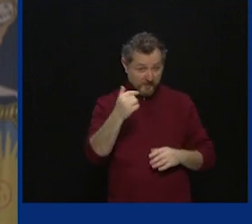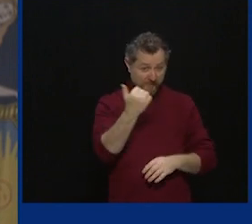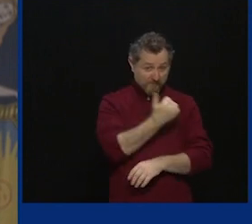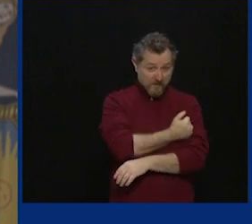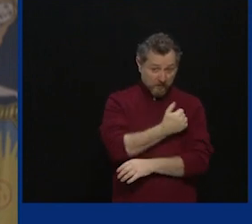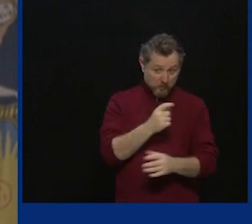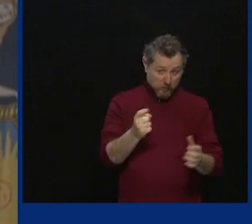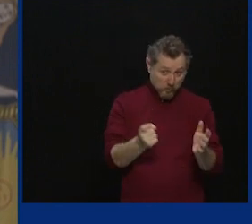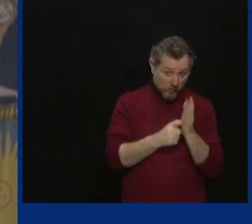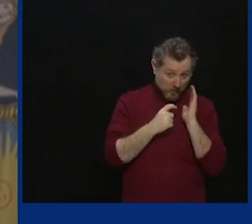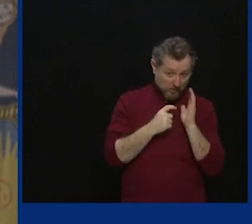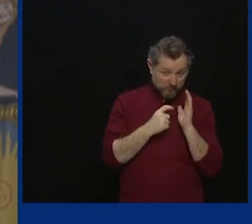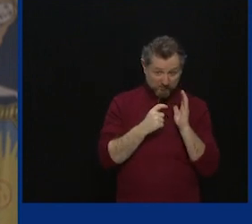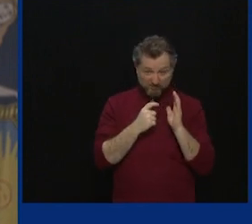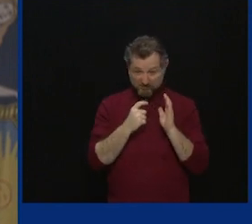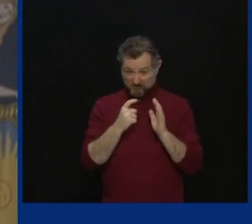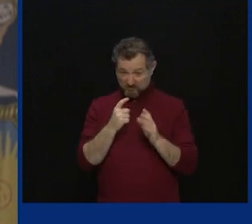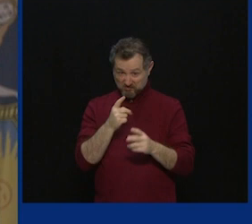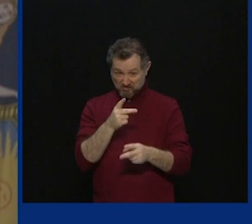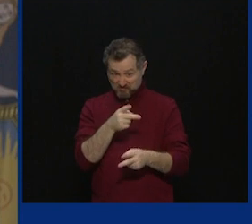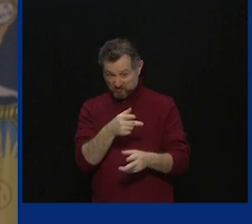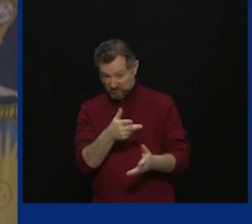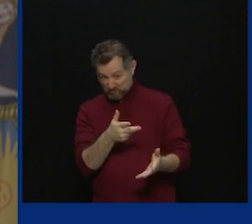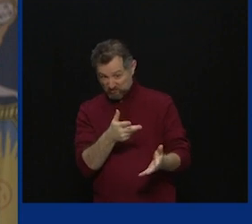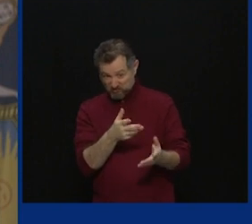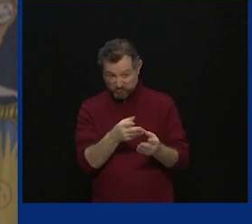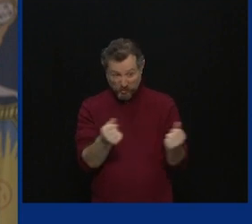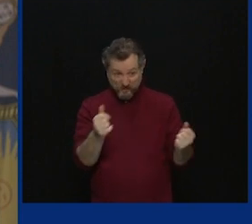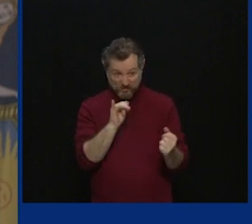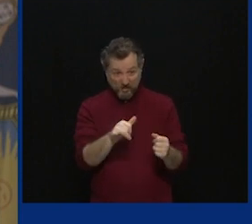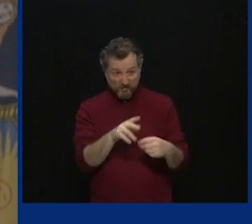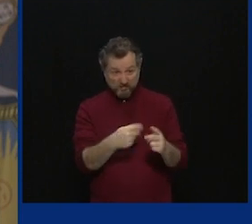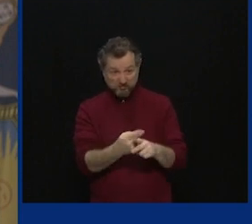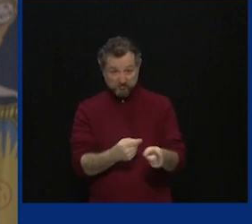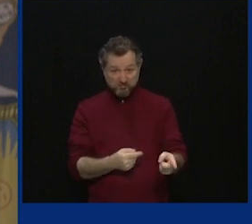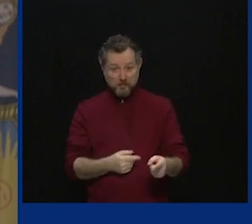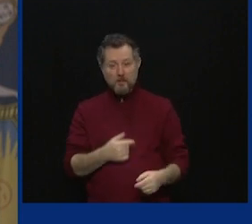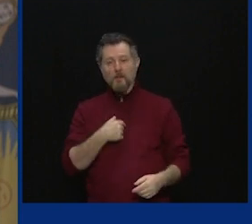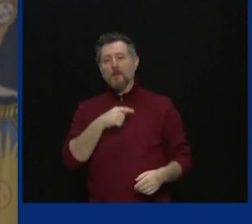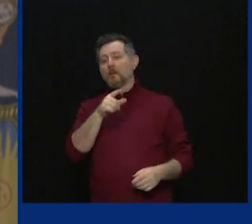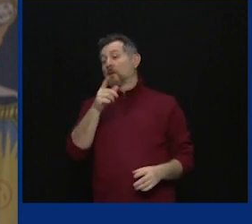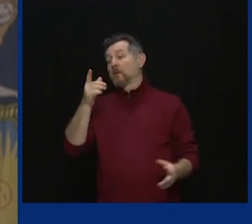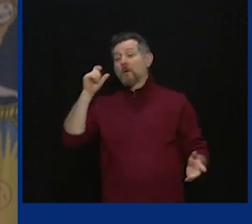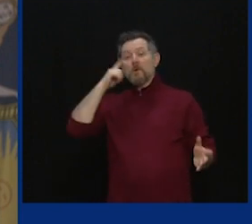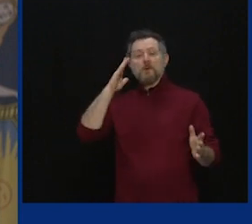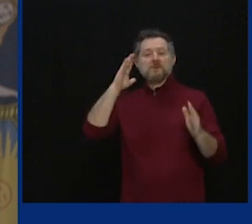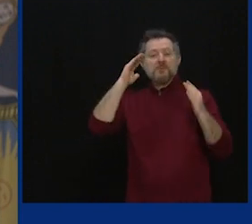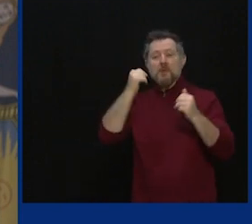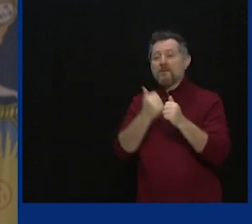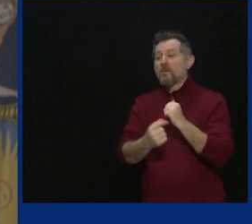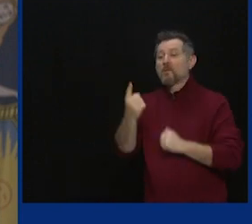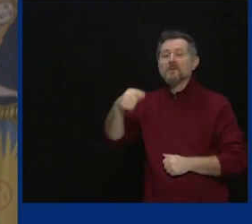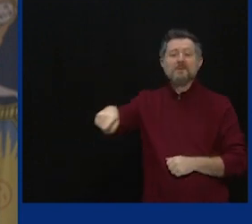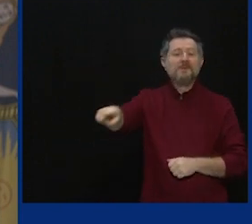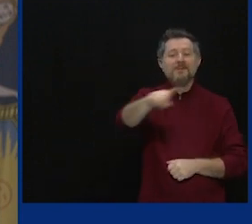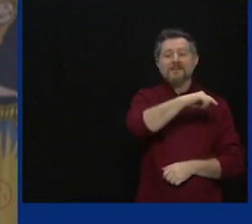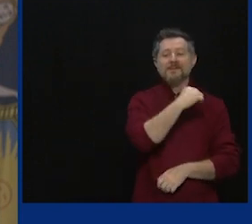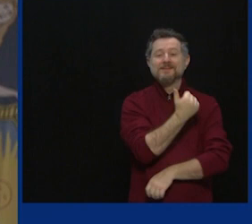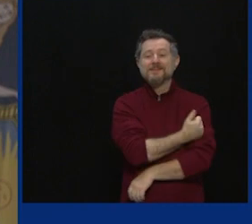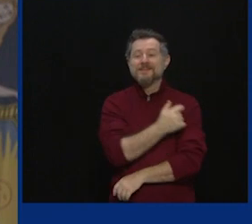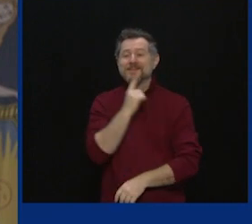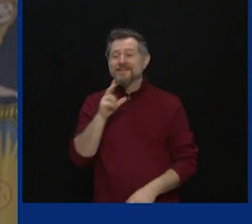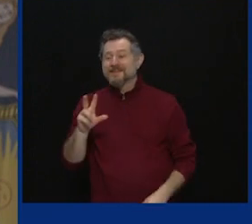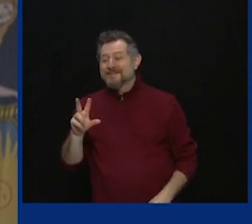that everyone will get vaccinated in the state of New York. I still have 30% of New Yorkers who are not vaccinated. So yes, it is my